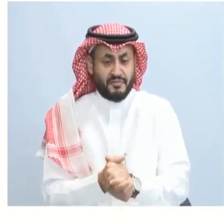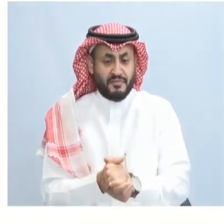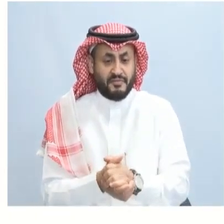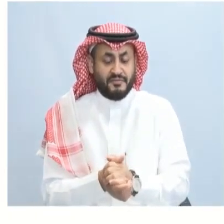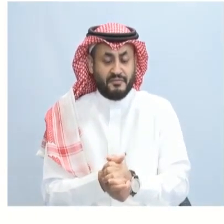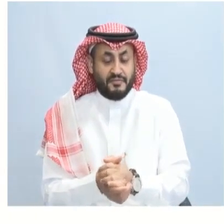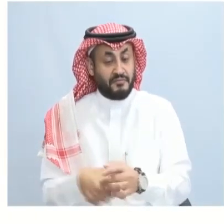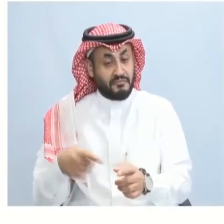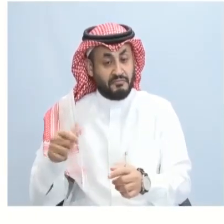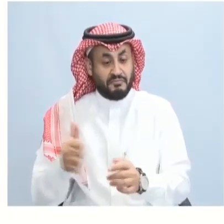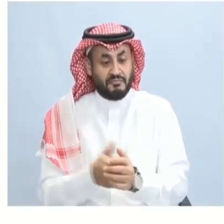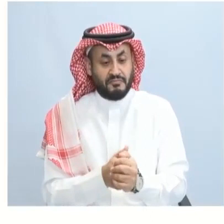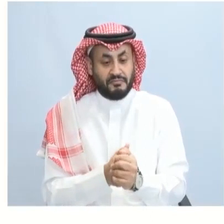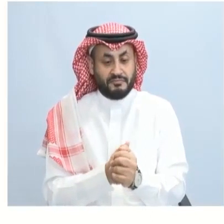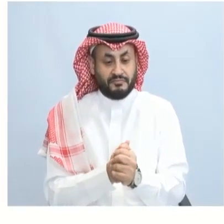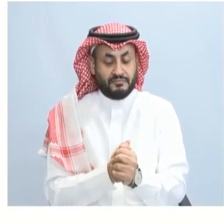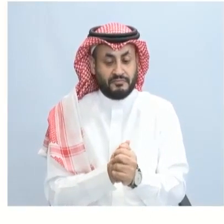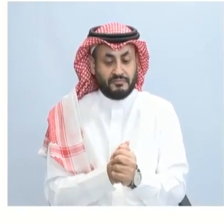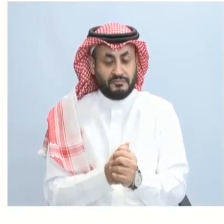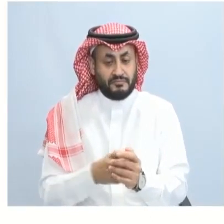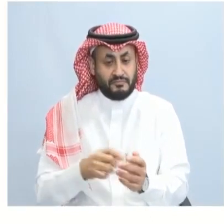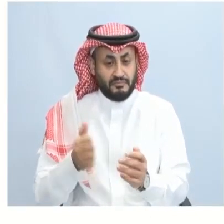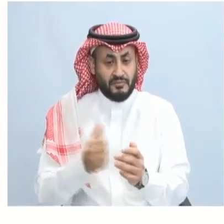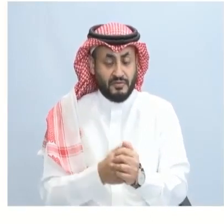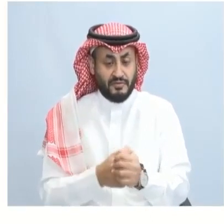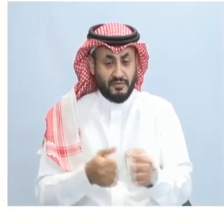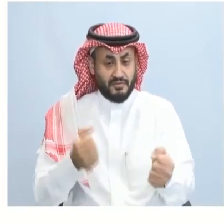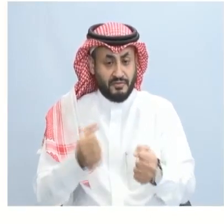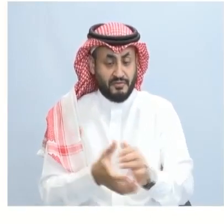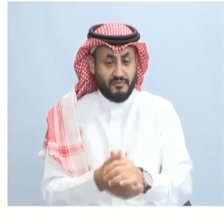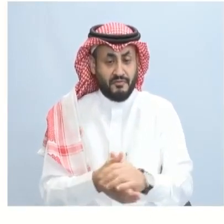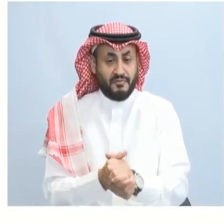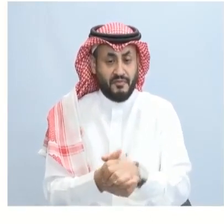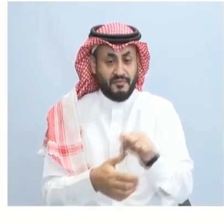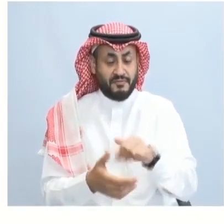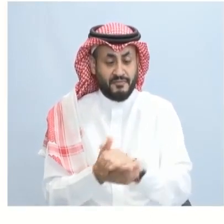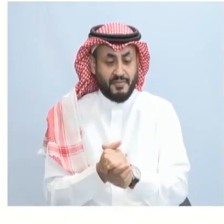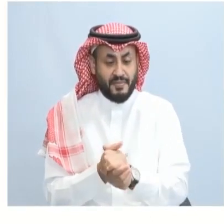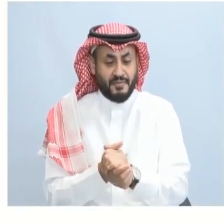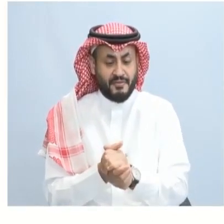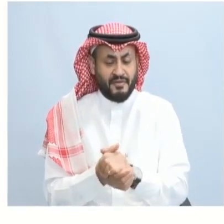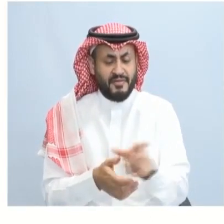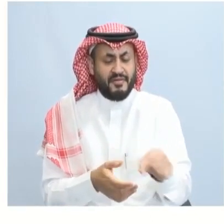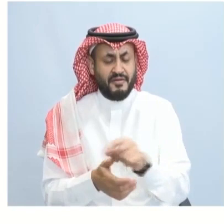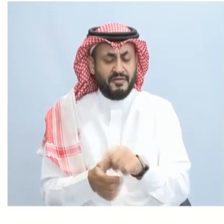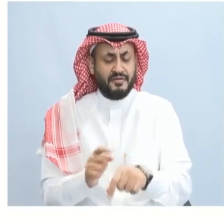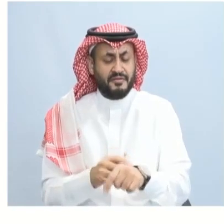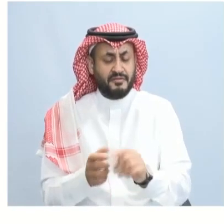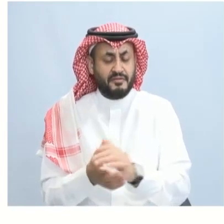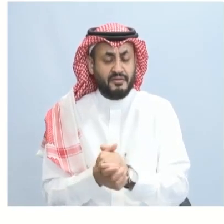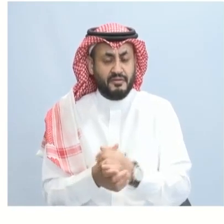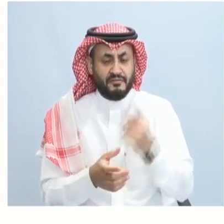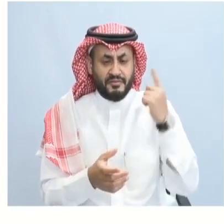idea. Yeah, it would be a great convenience to have a car. But, at the same time, I'm